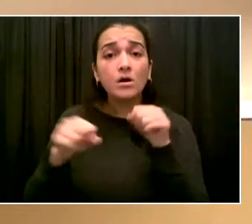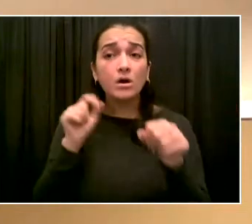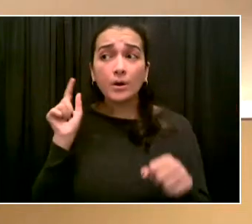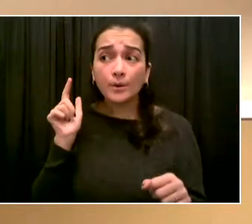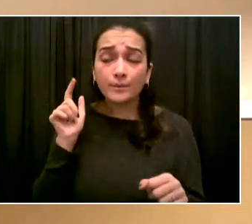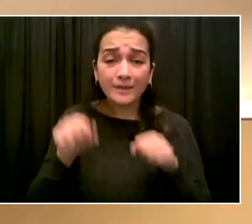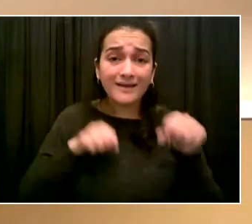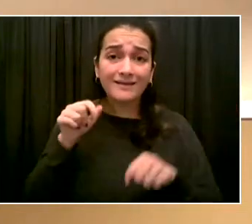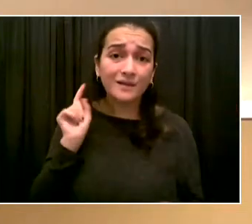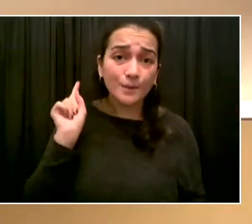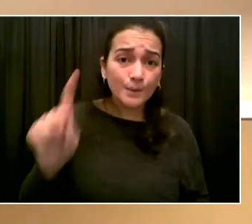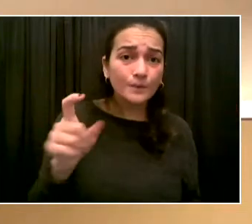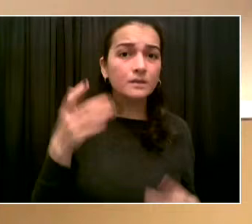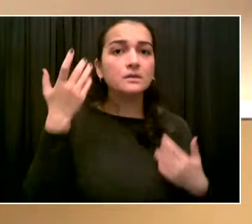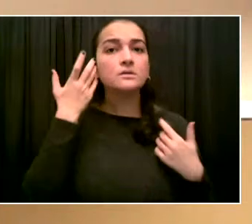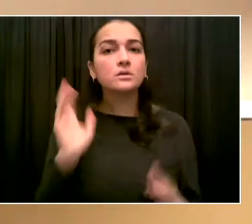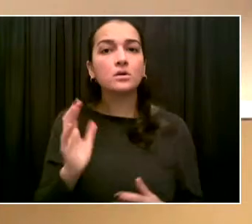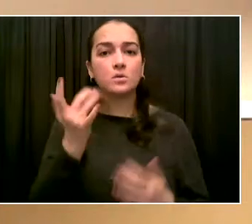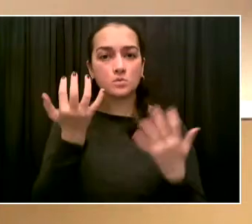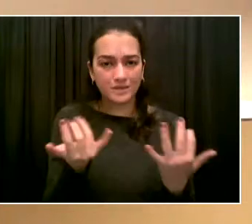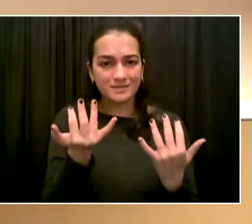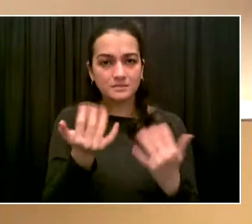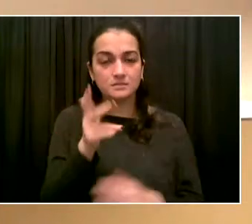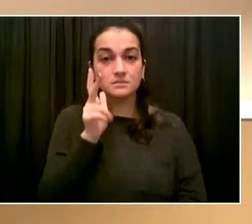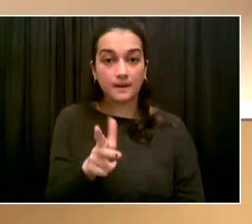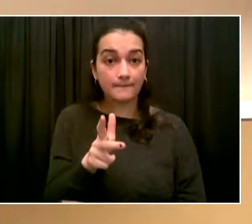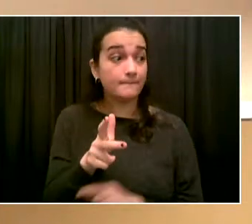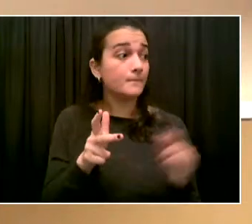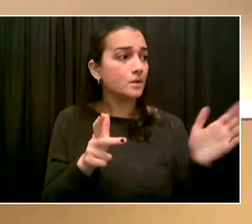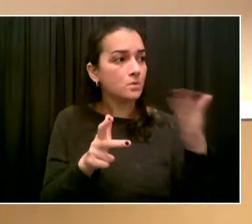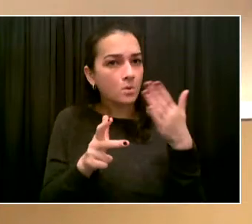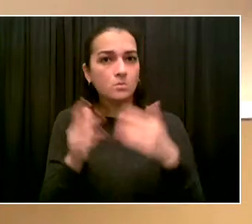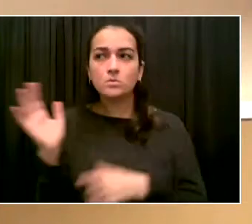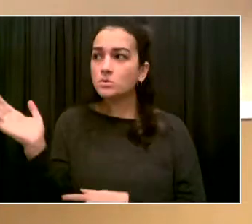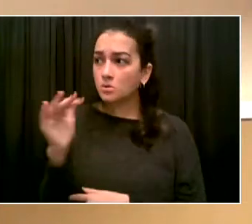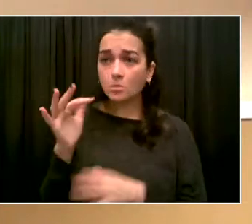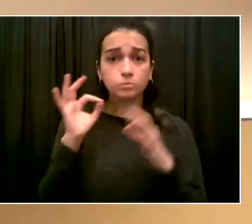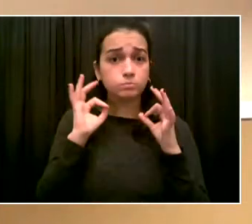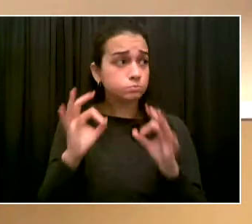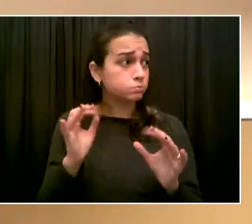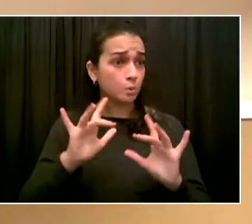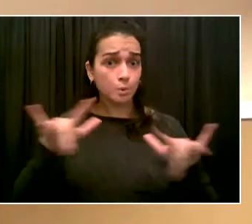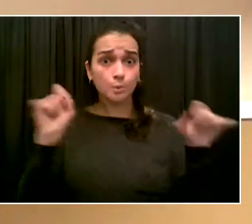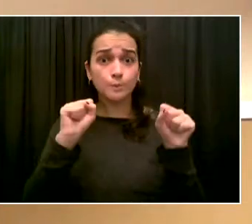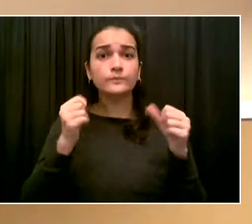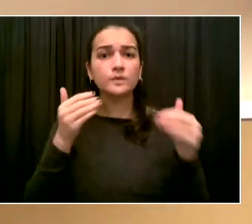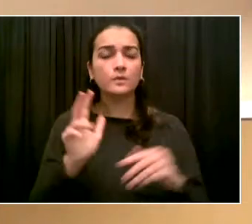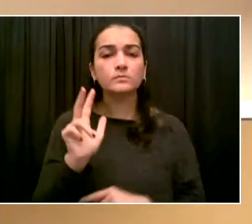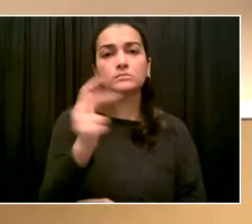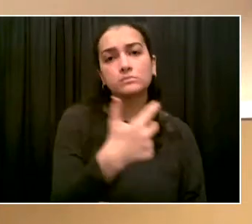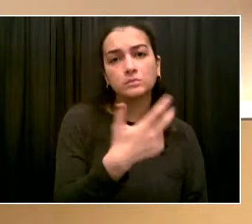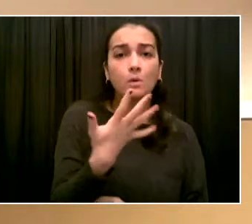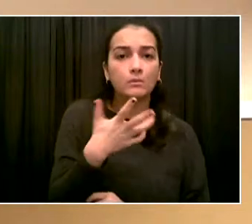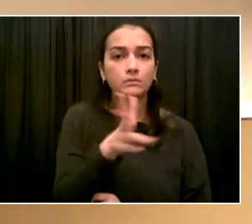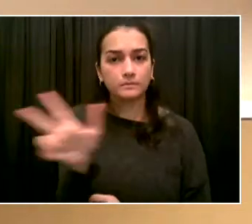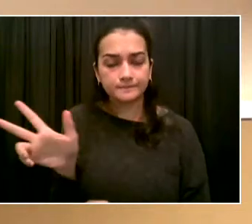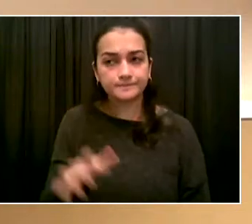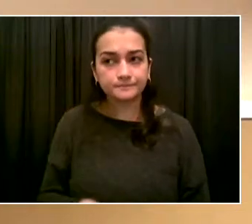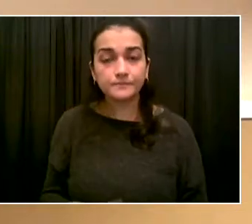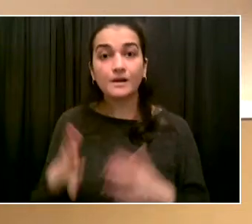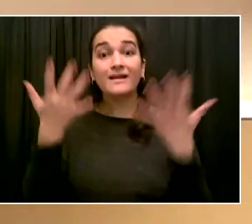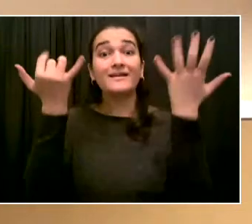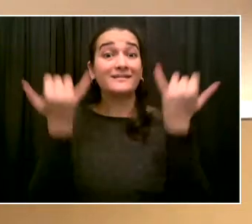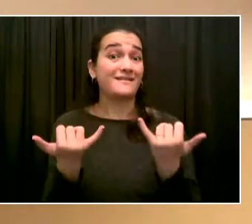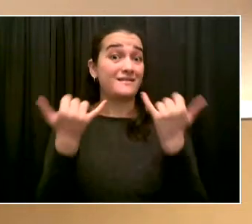because when there's earlier dusk and darkness, it makes it more difficult for people to see. So again, thank you for calling attention to